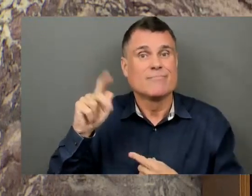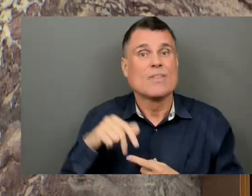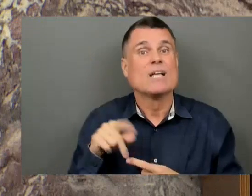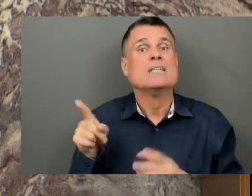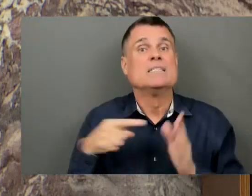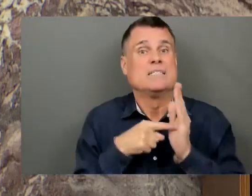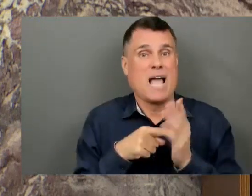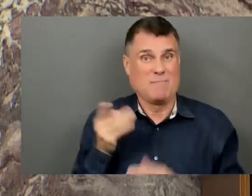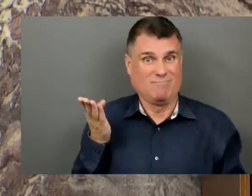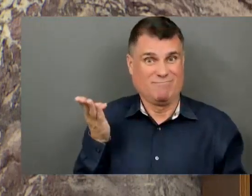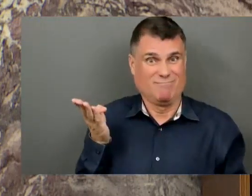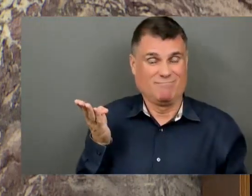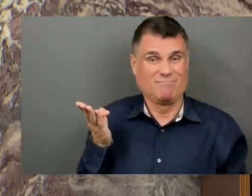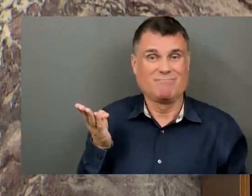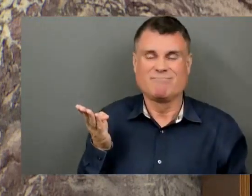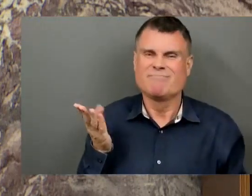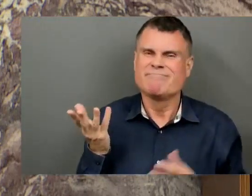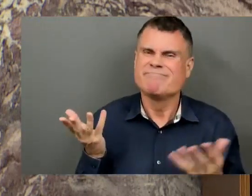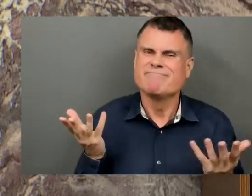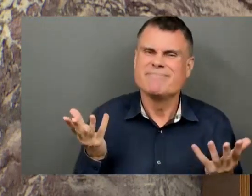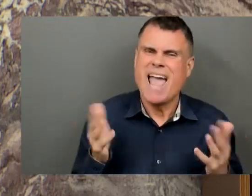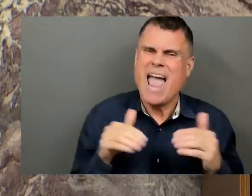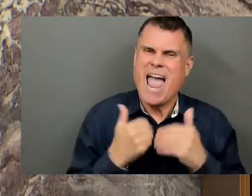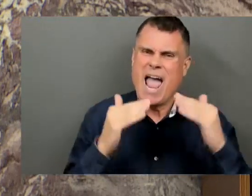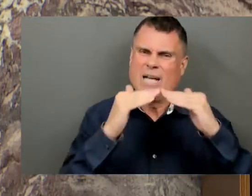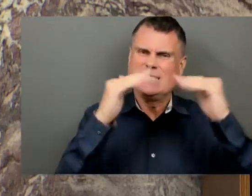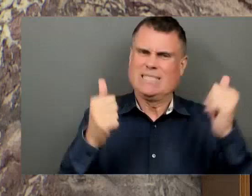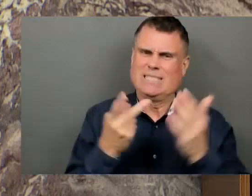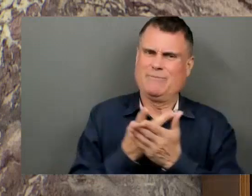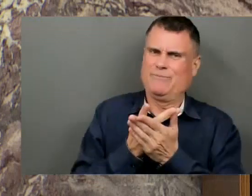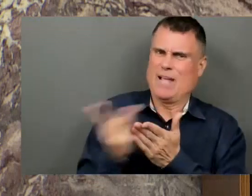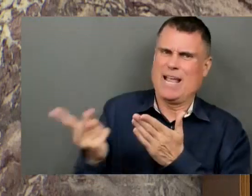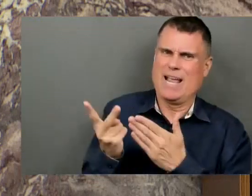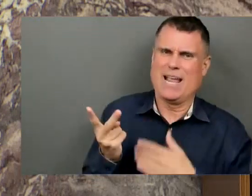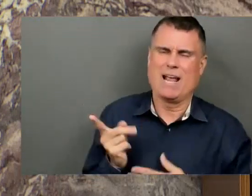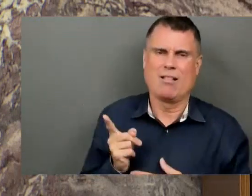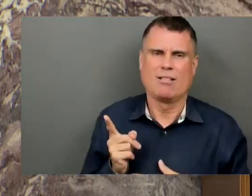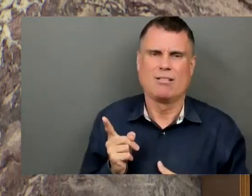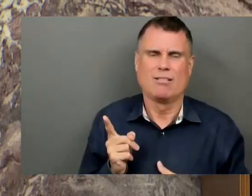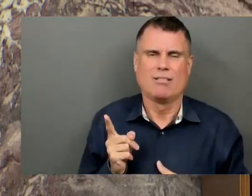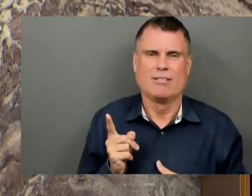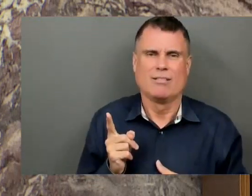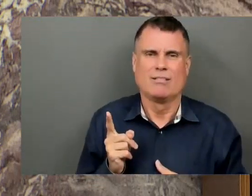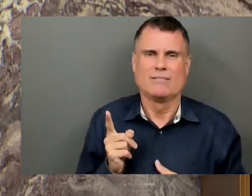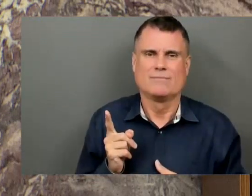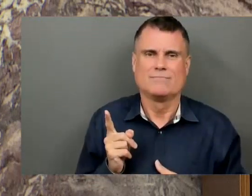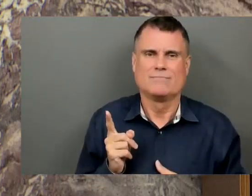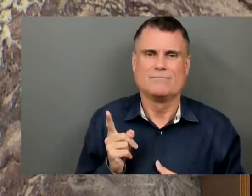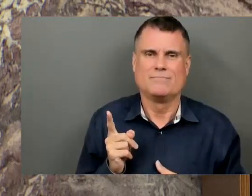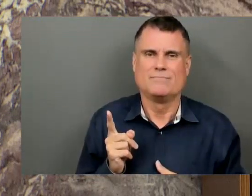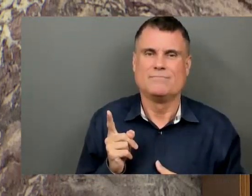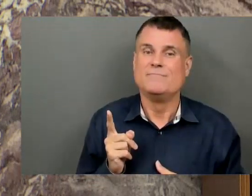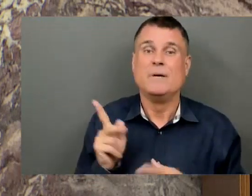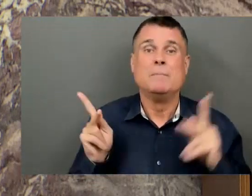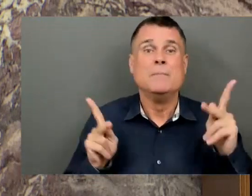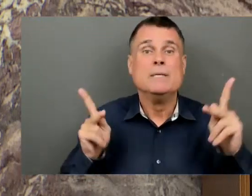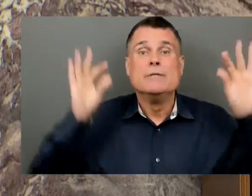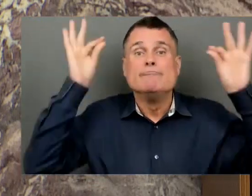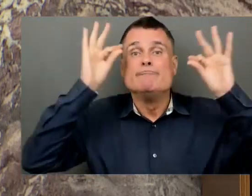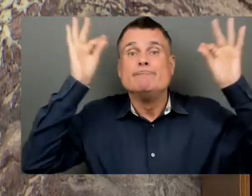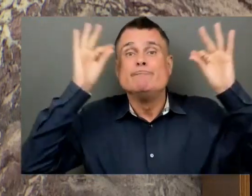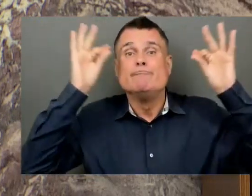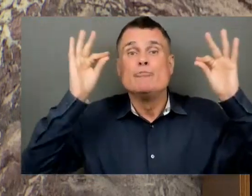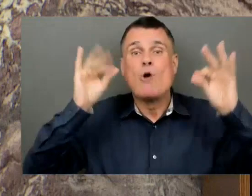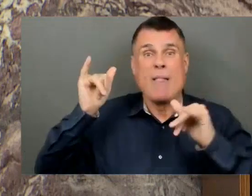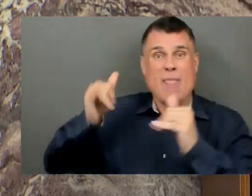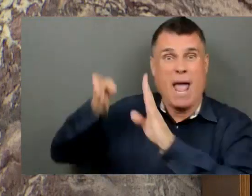point was anyone told about this predator's criminal record, the condition that